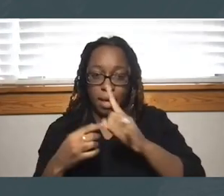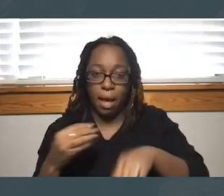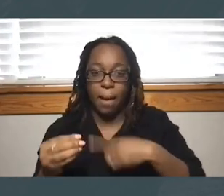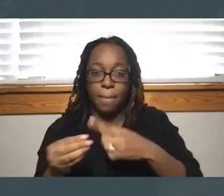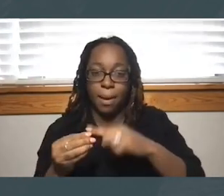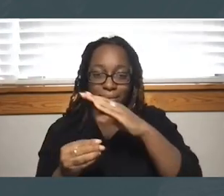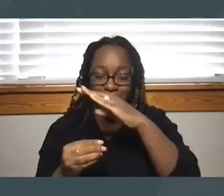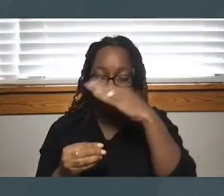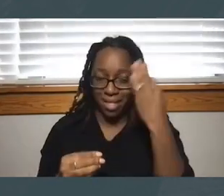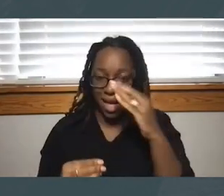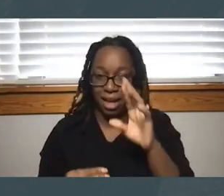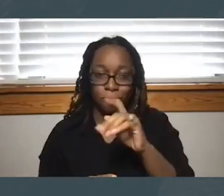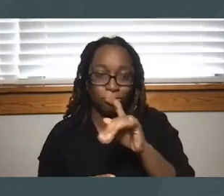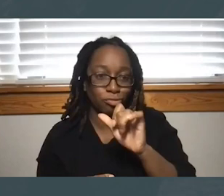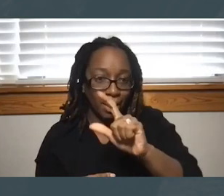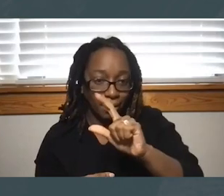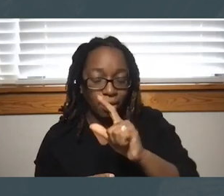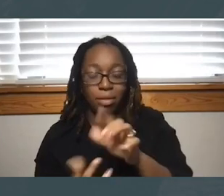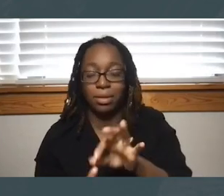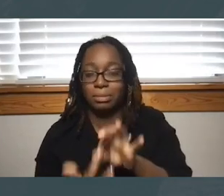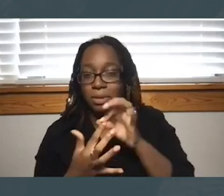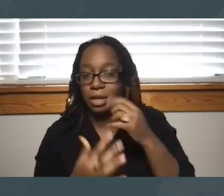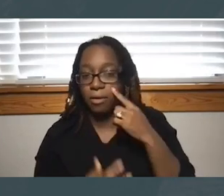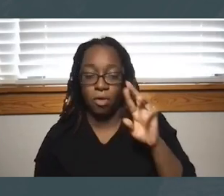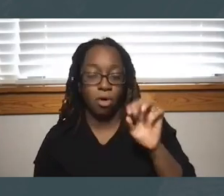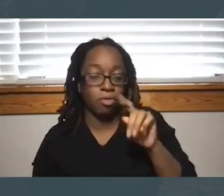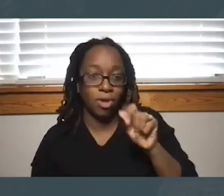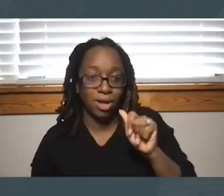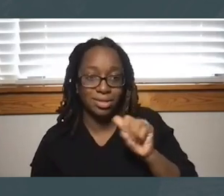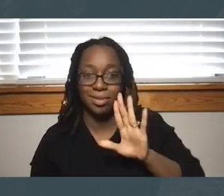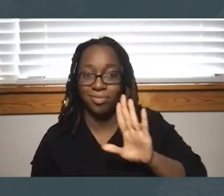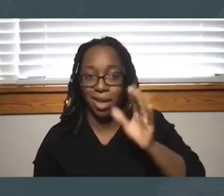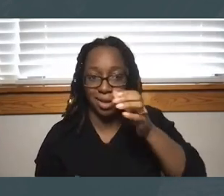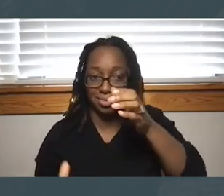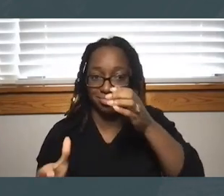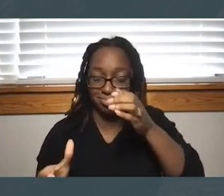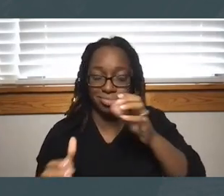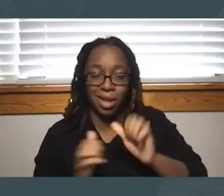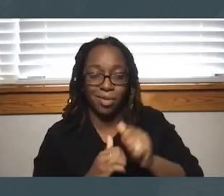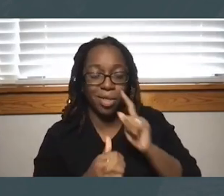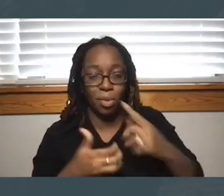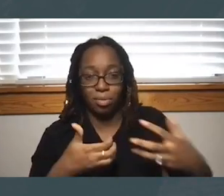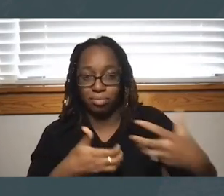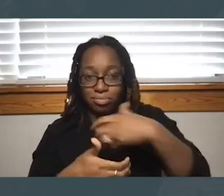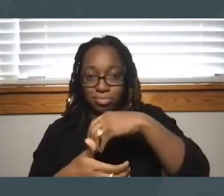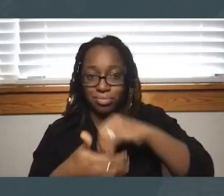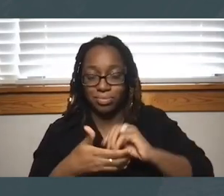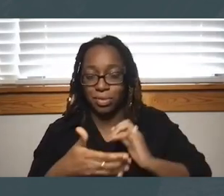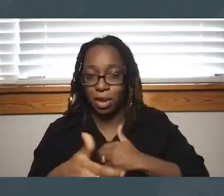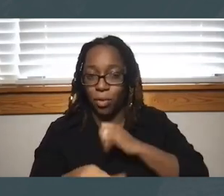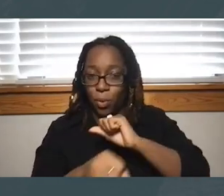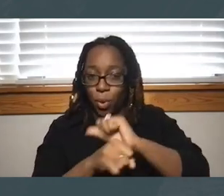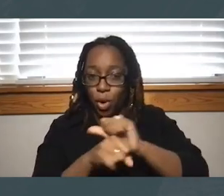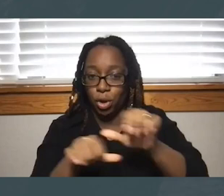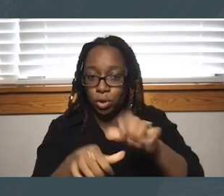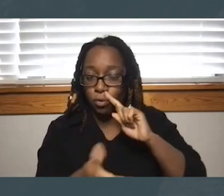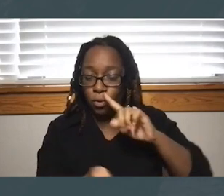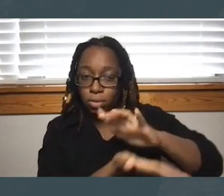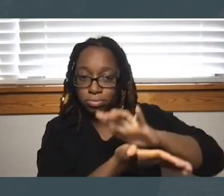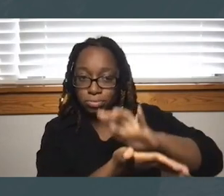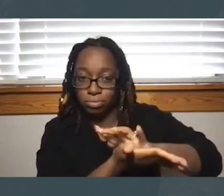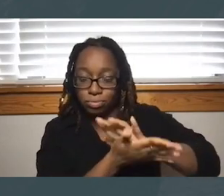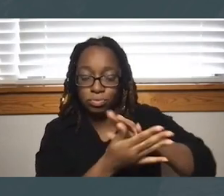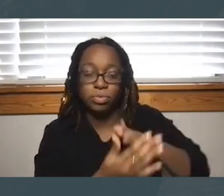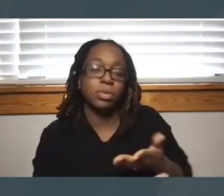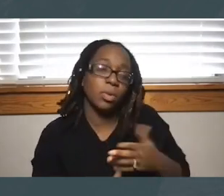tradition, especially Rastafari intellectuals and their contributions to what we in academia call